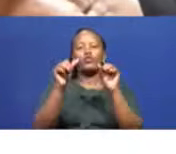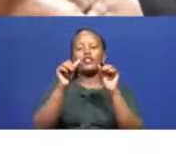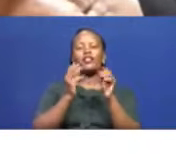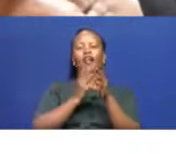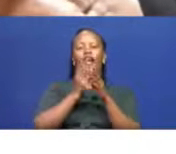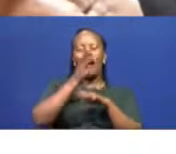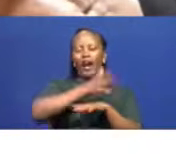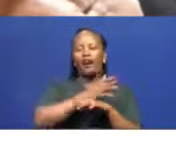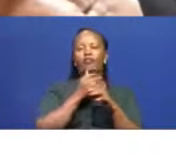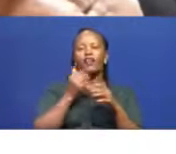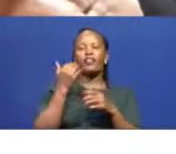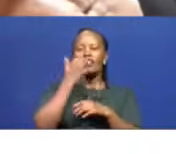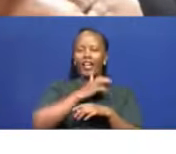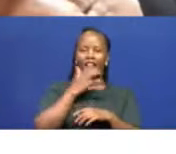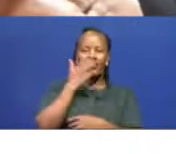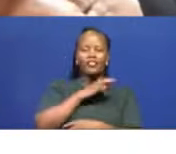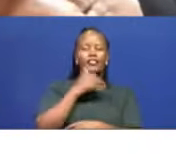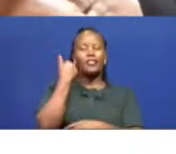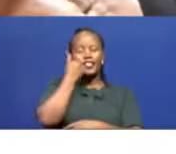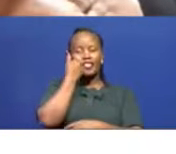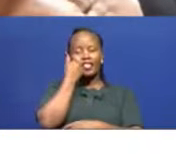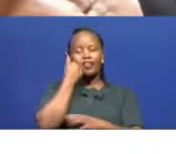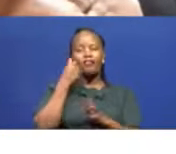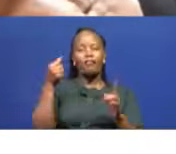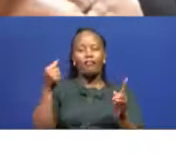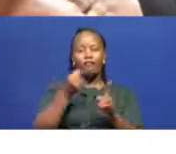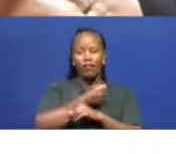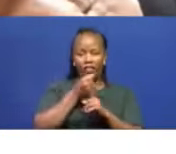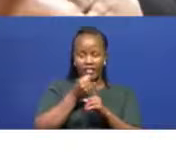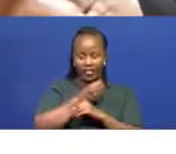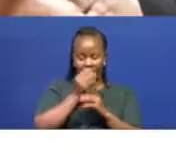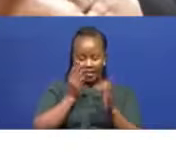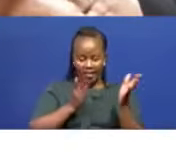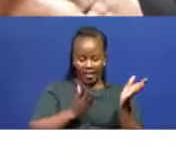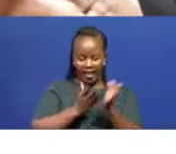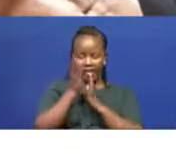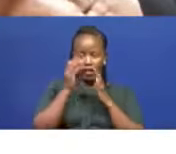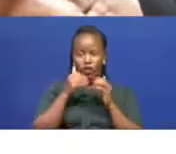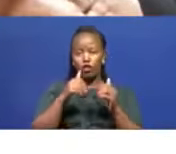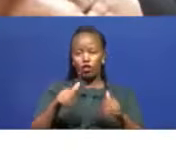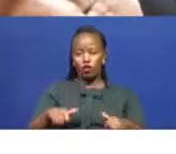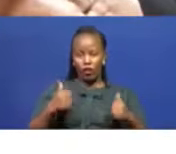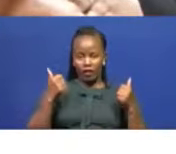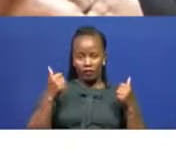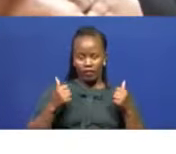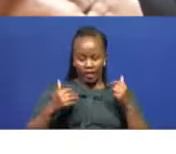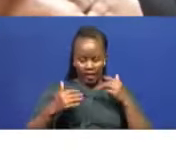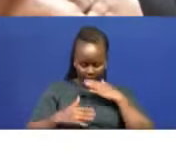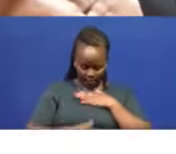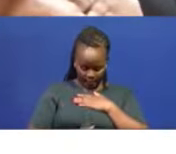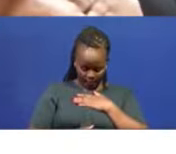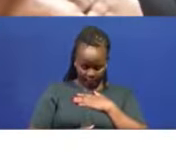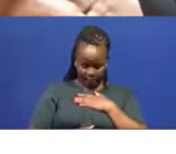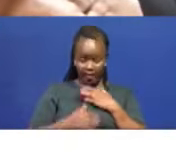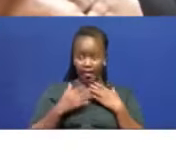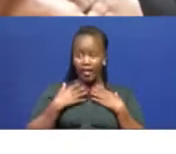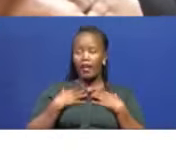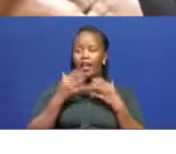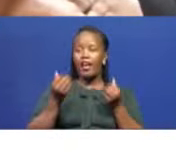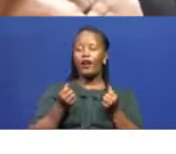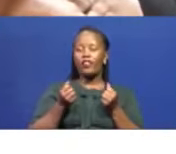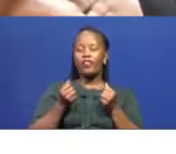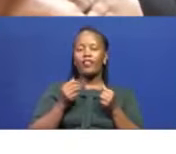illness violated his fundamental rights to life, dignity, health, and access to justice